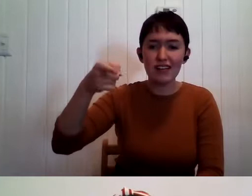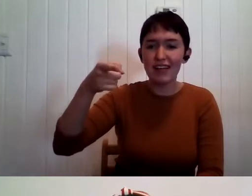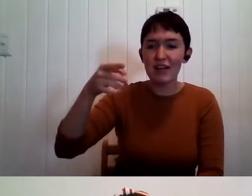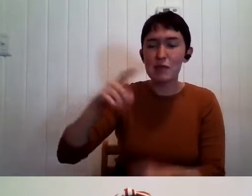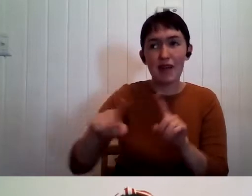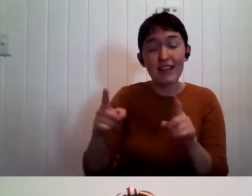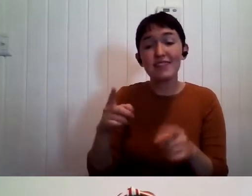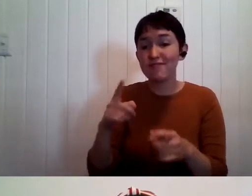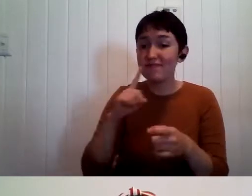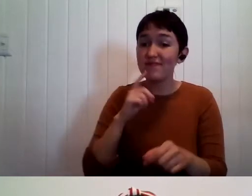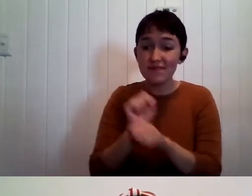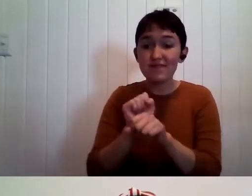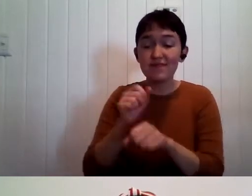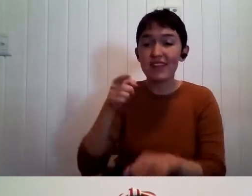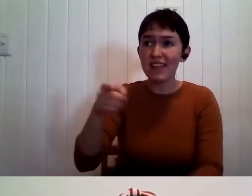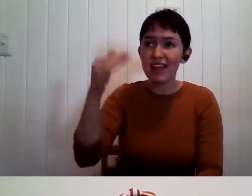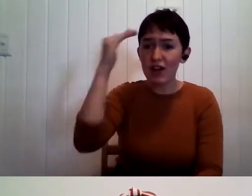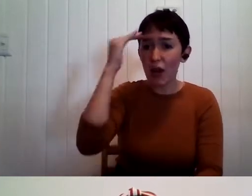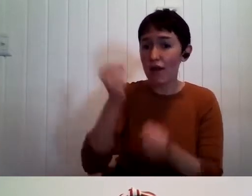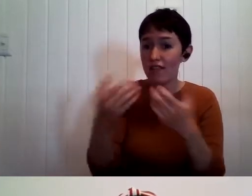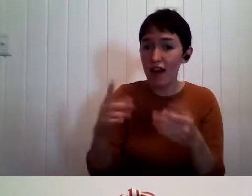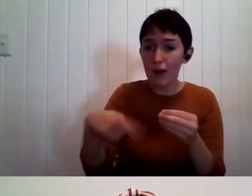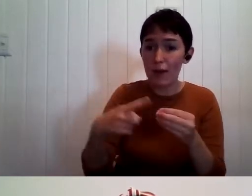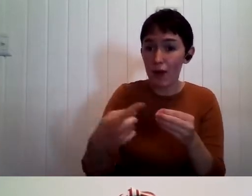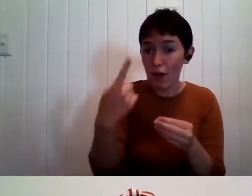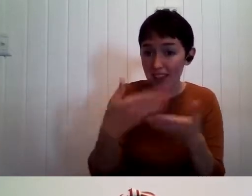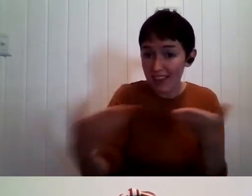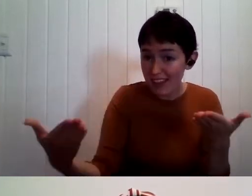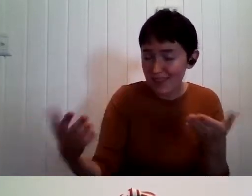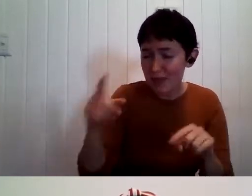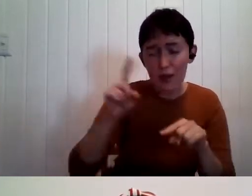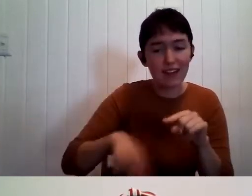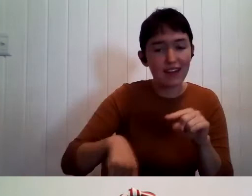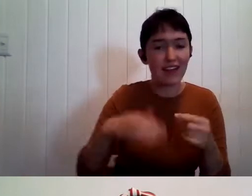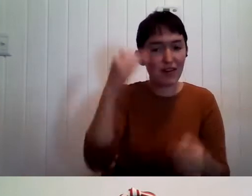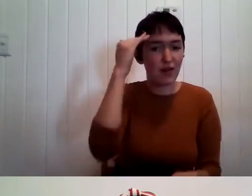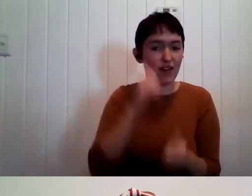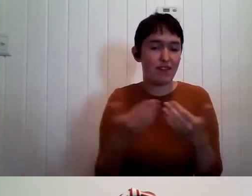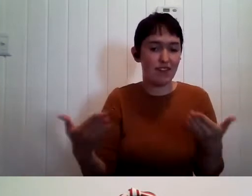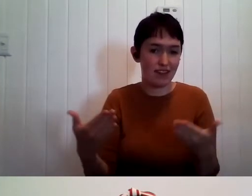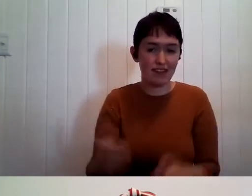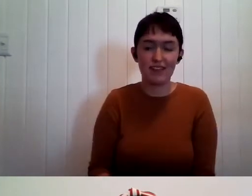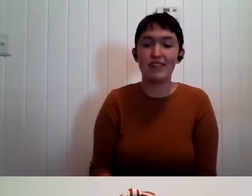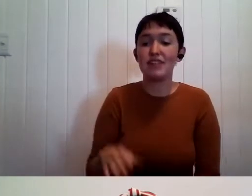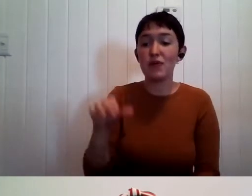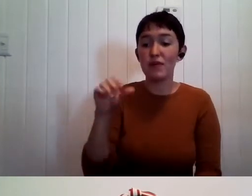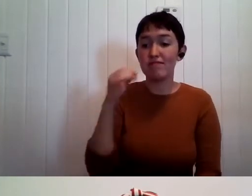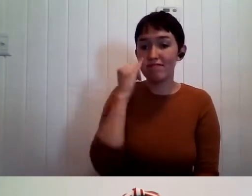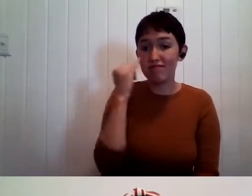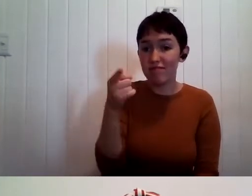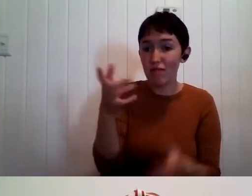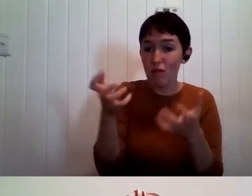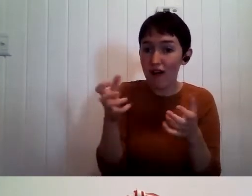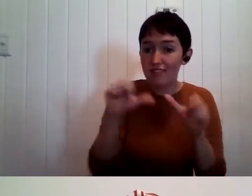thing. Because you can't know everything. It's just not possible. So being a scientist is achievable, it's doable, it's not